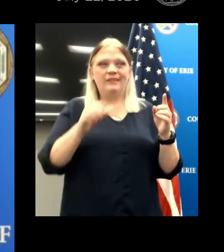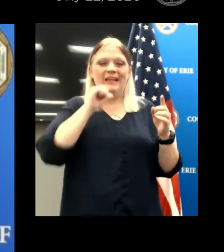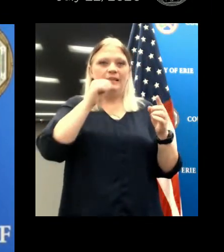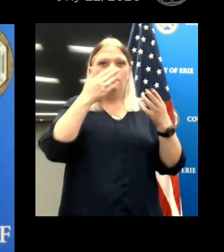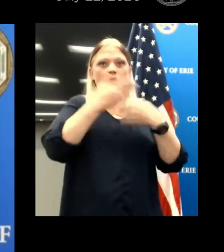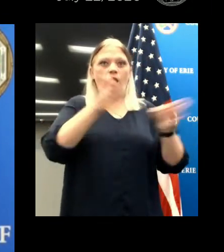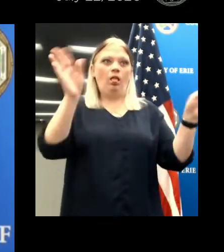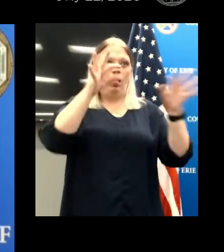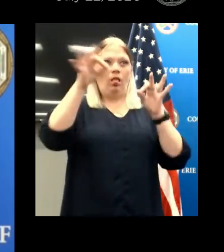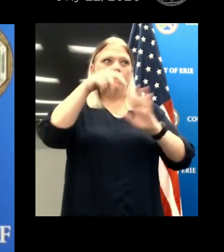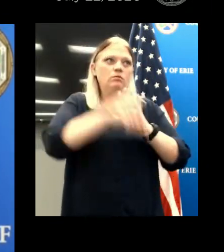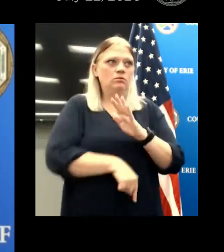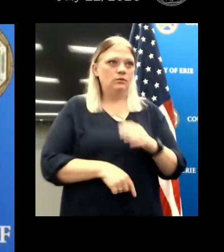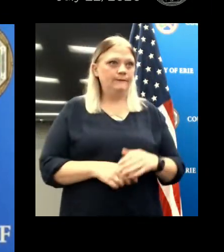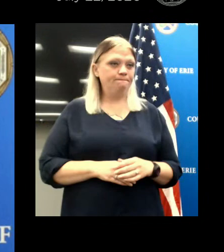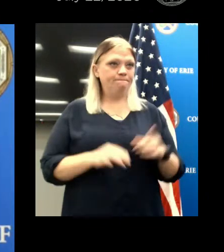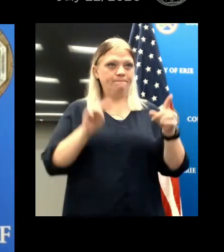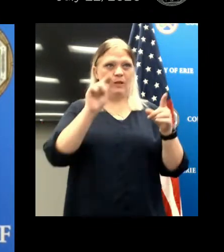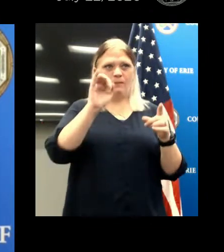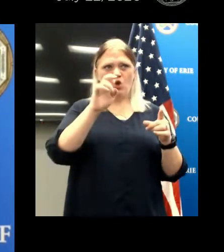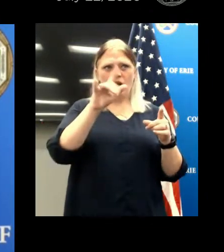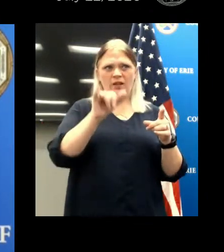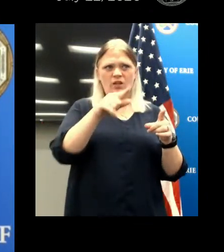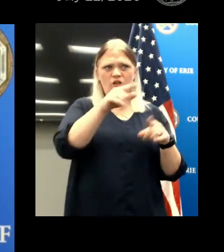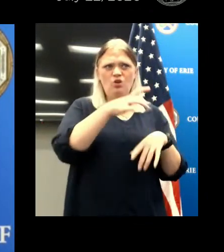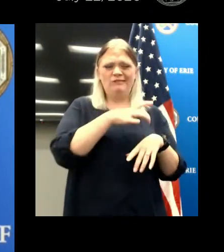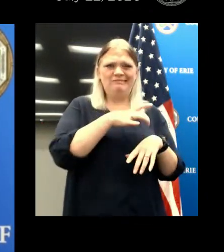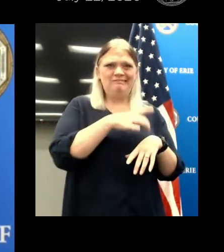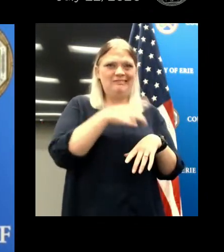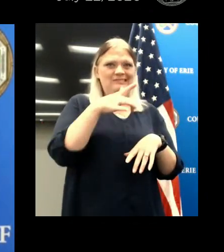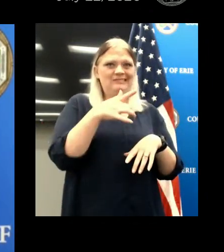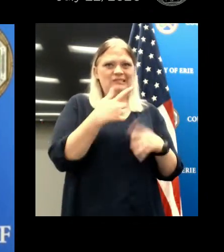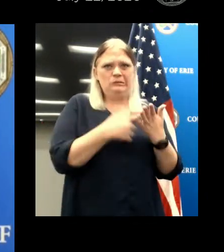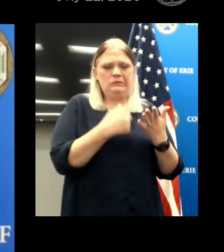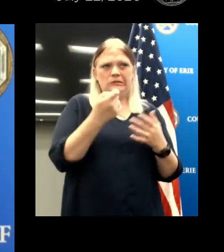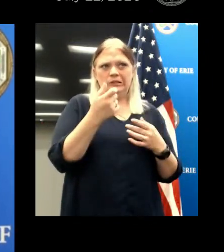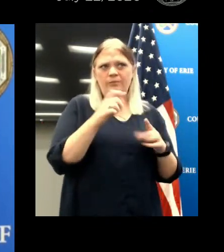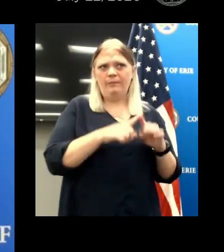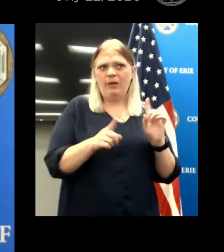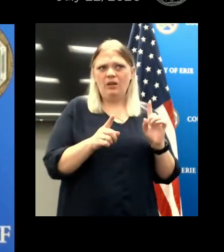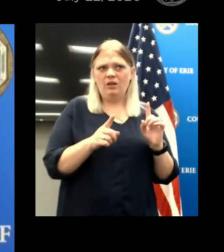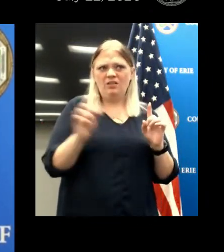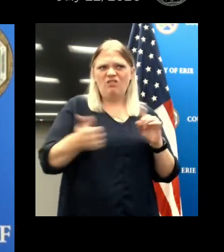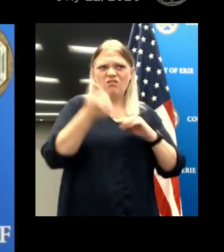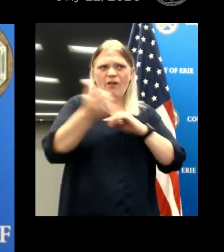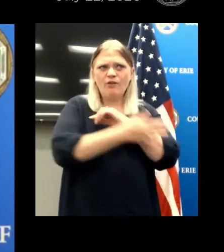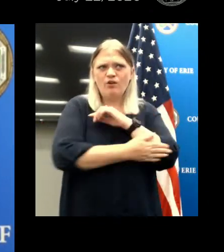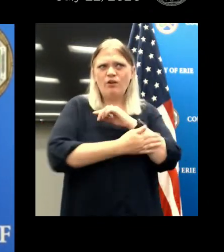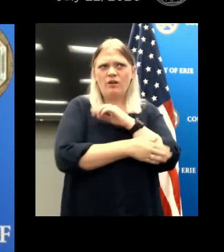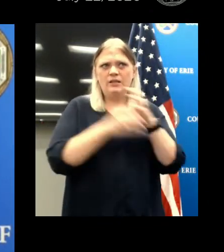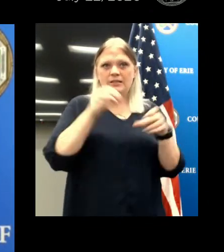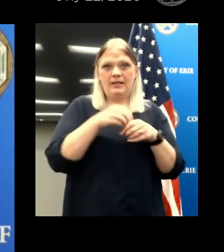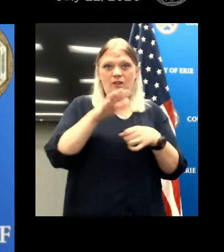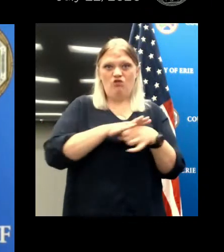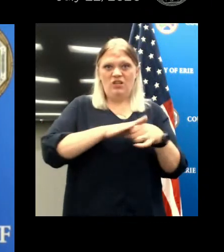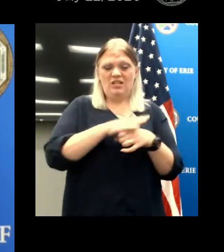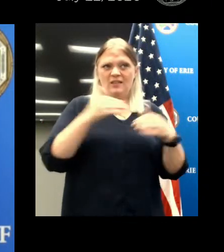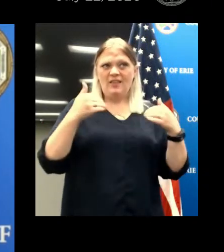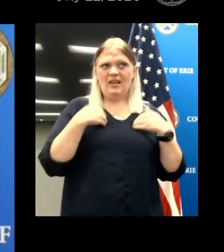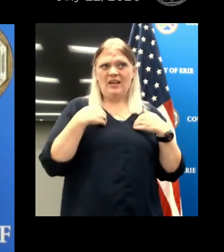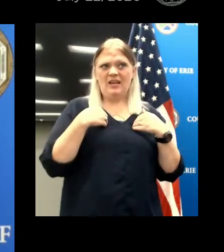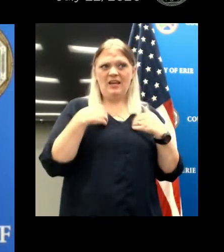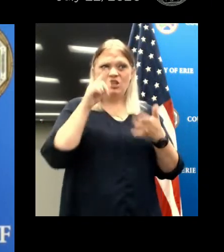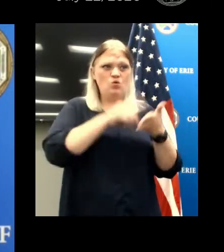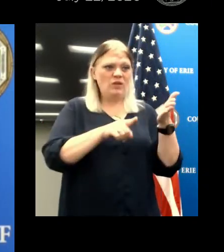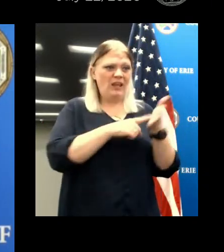place. Marlene. So I know that you touched on this a little bit earlier, but there are other counties in our region that had to